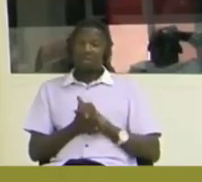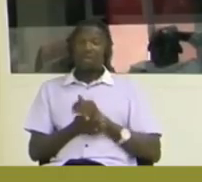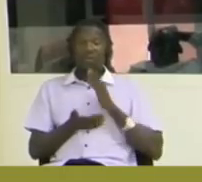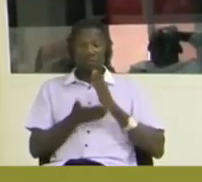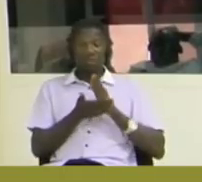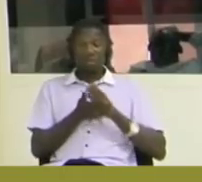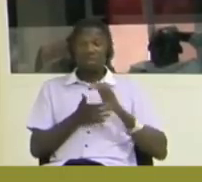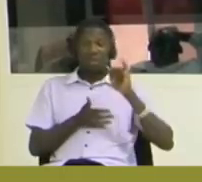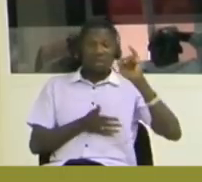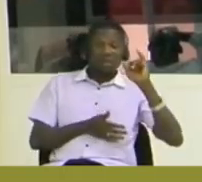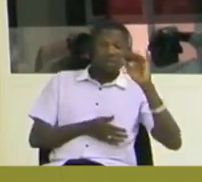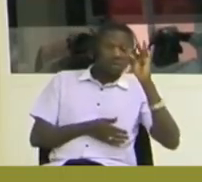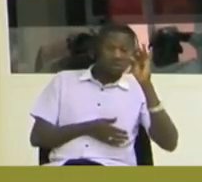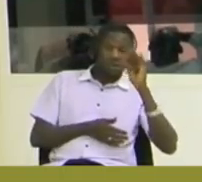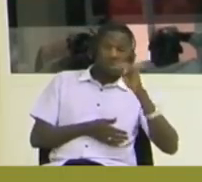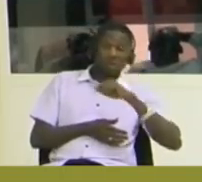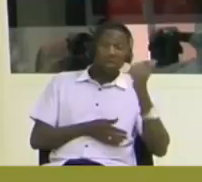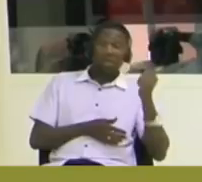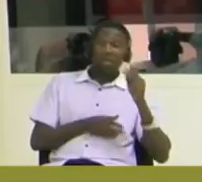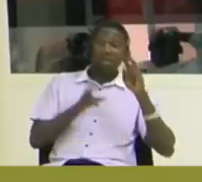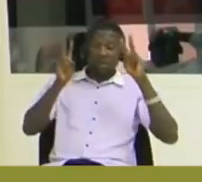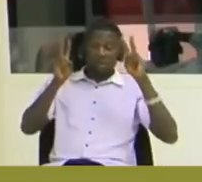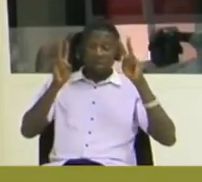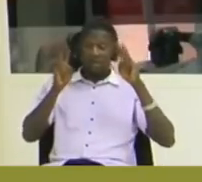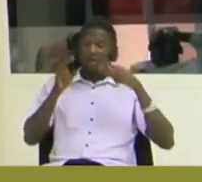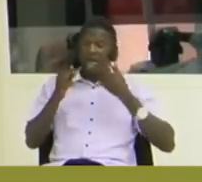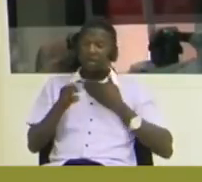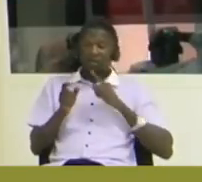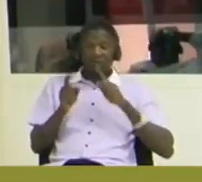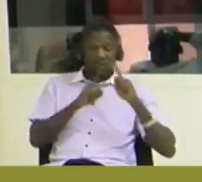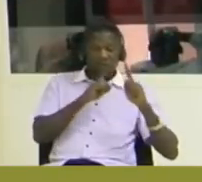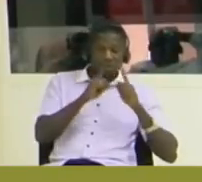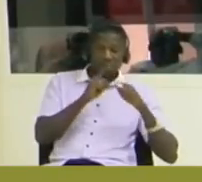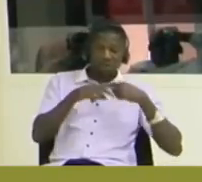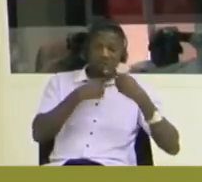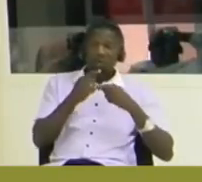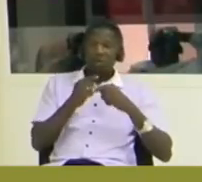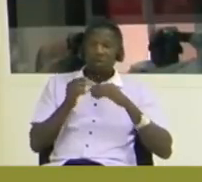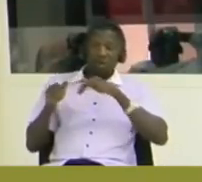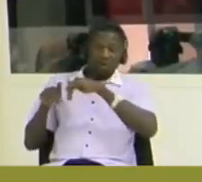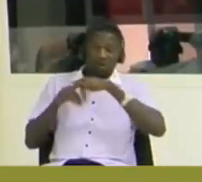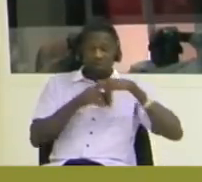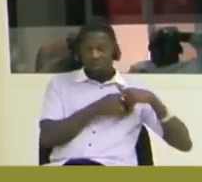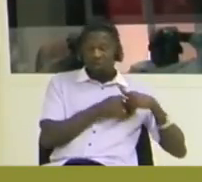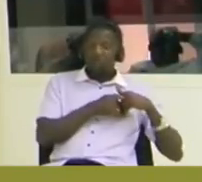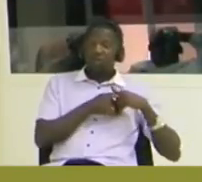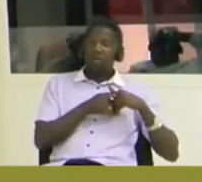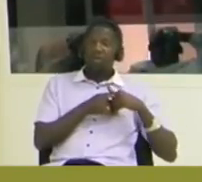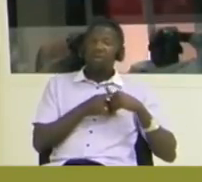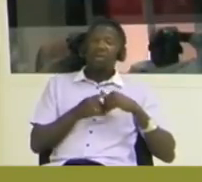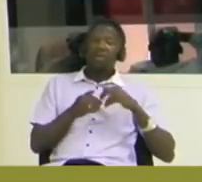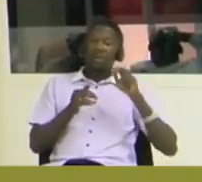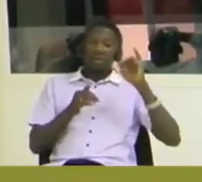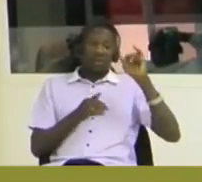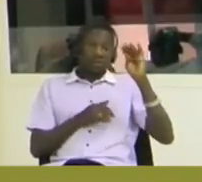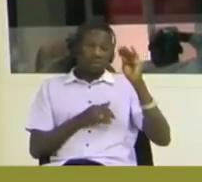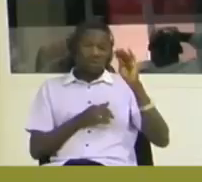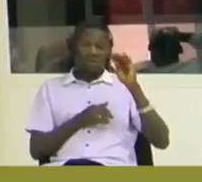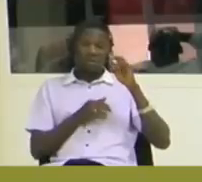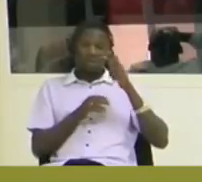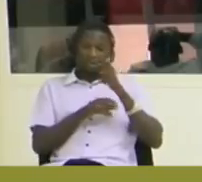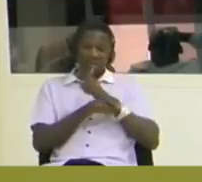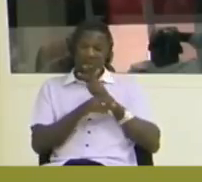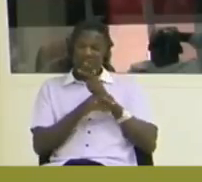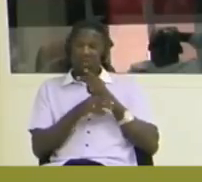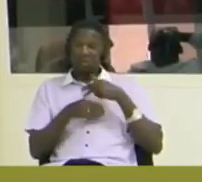Yaya Jame had a discussion about removing Yankuba's guards to get them to go and patrol, in fact,